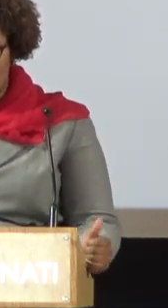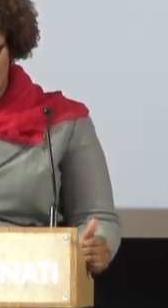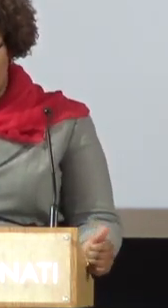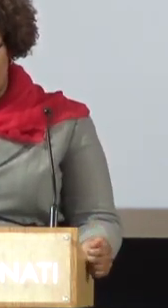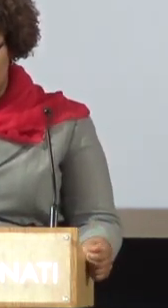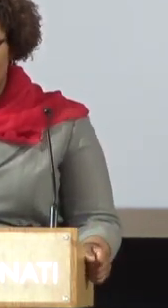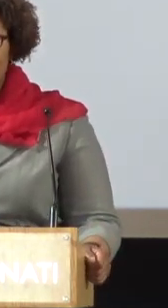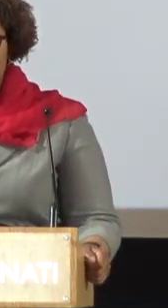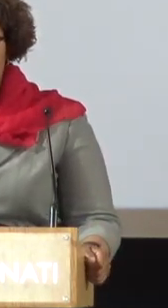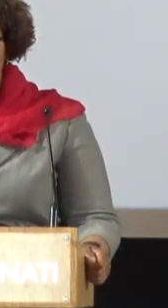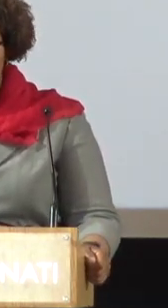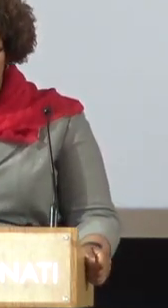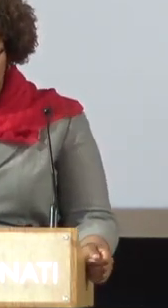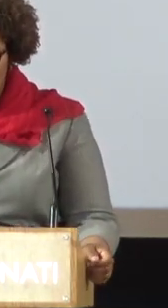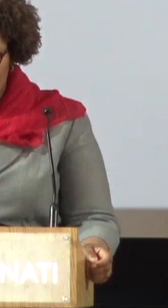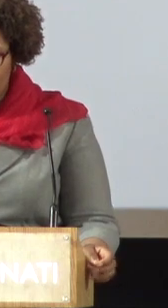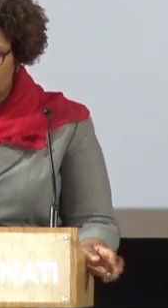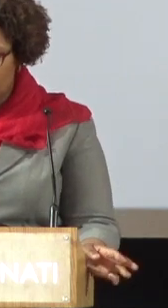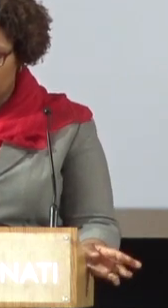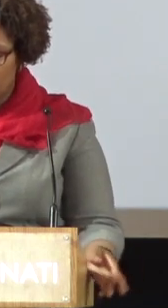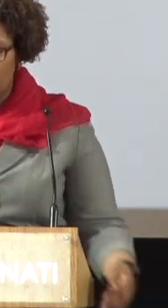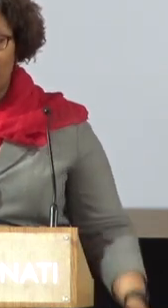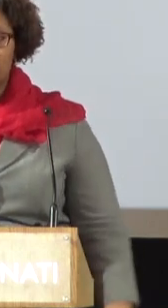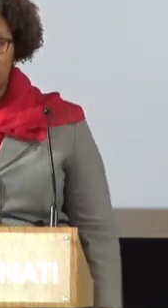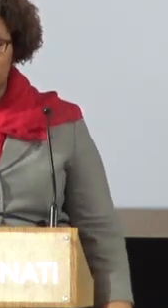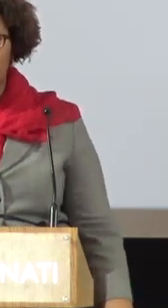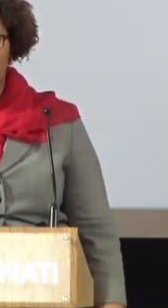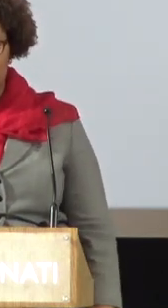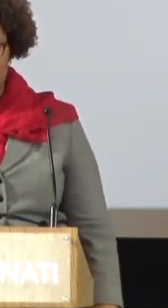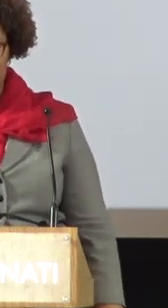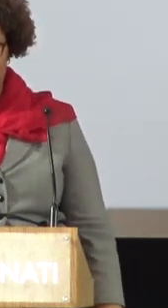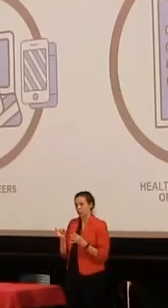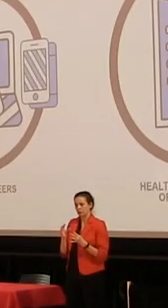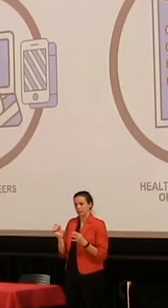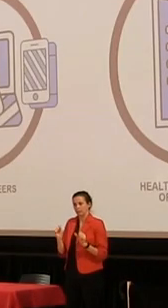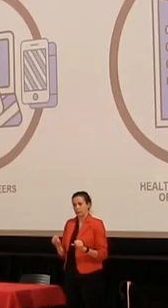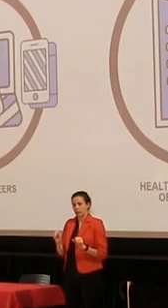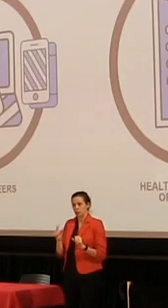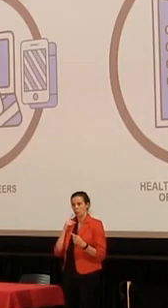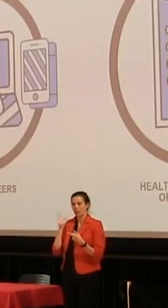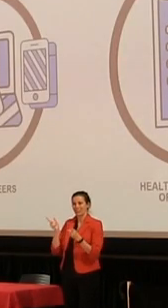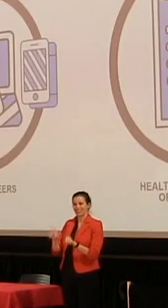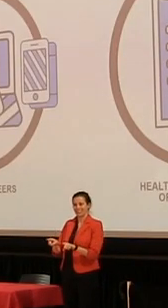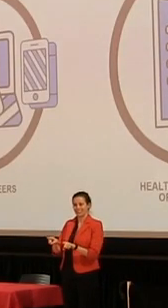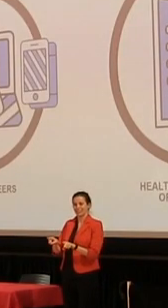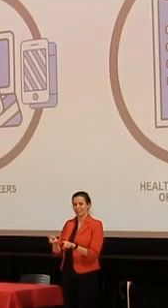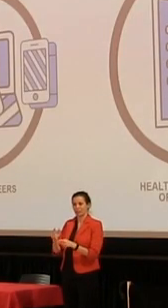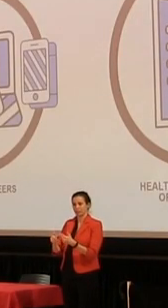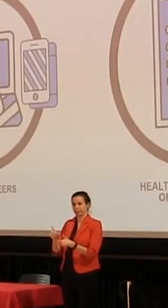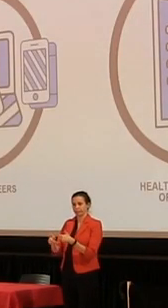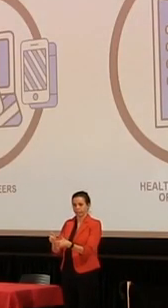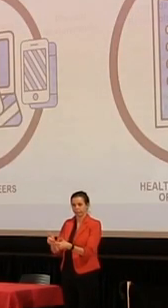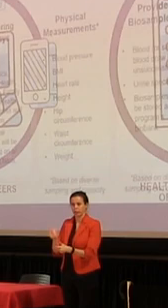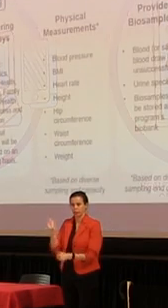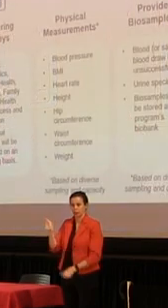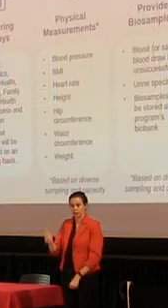have to be over the age of 18 with decisional capacity to consent.